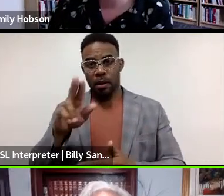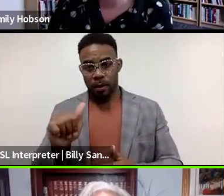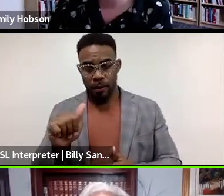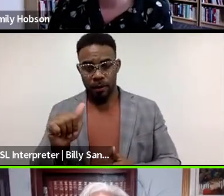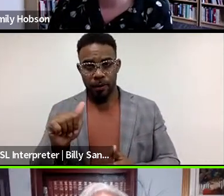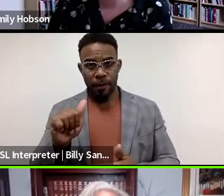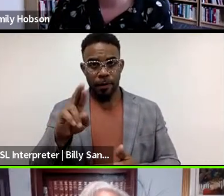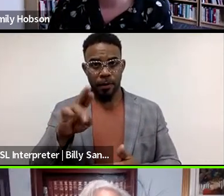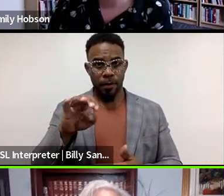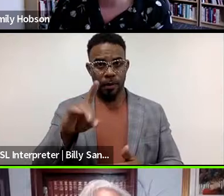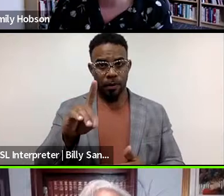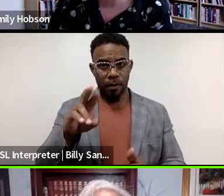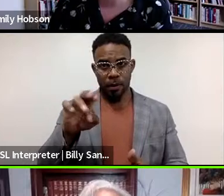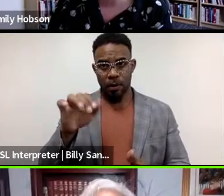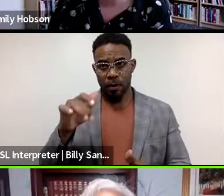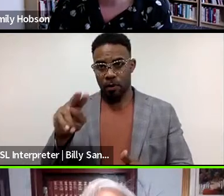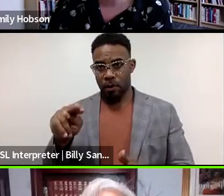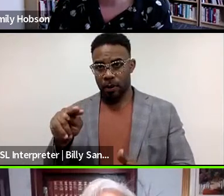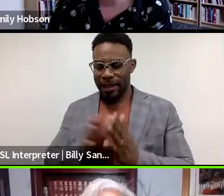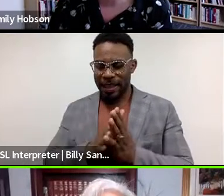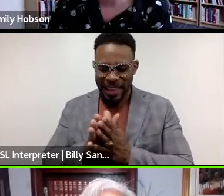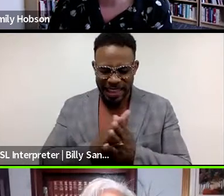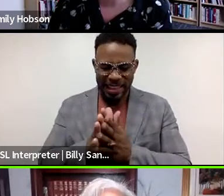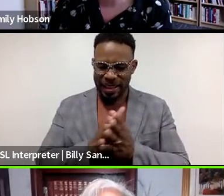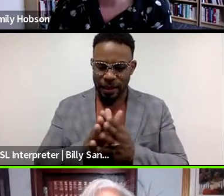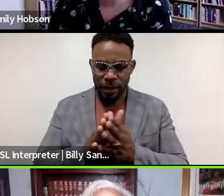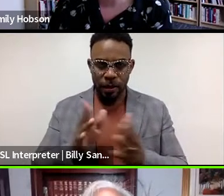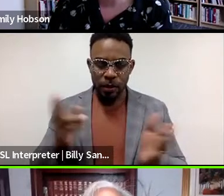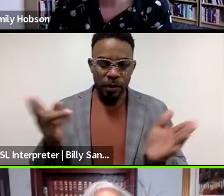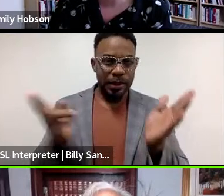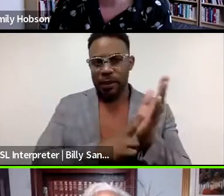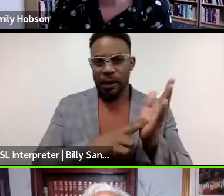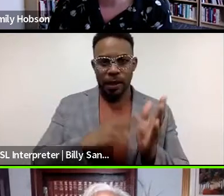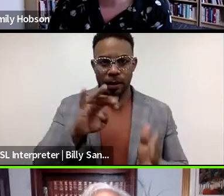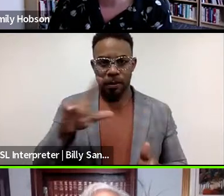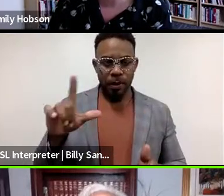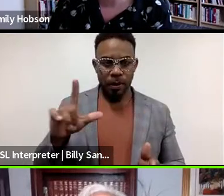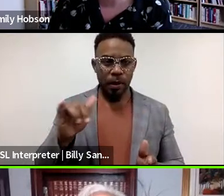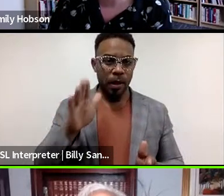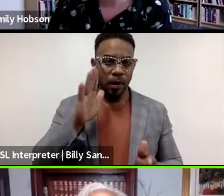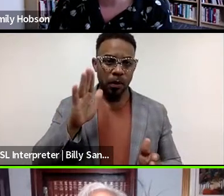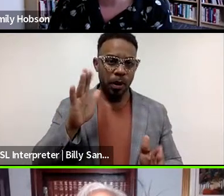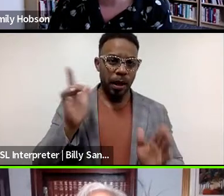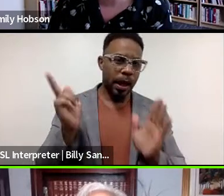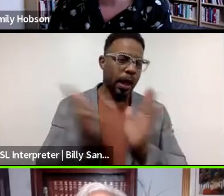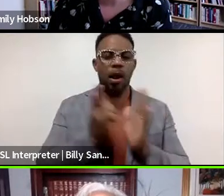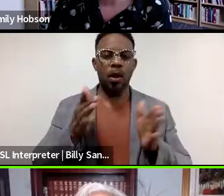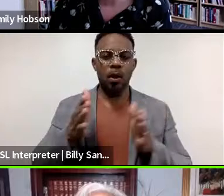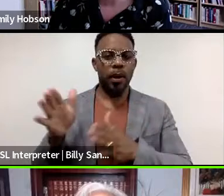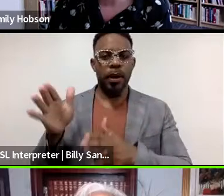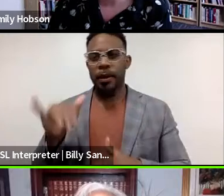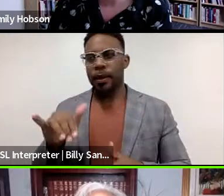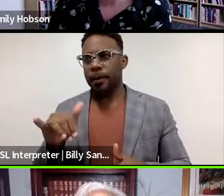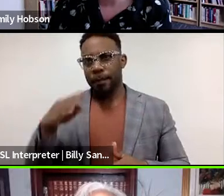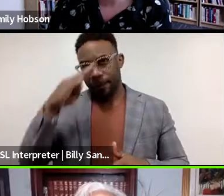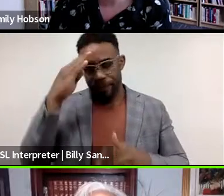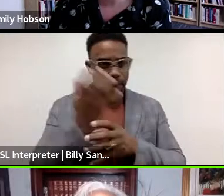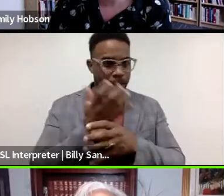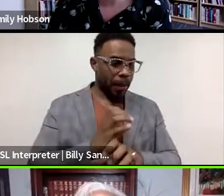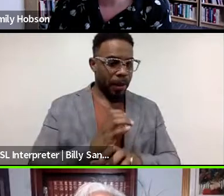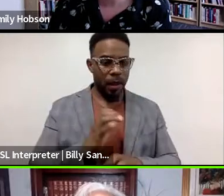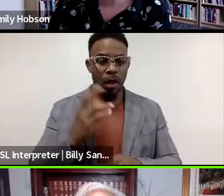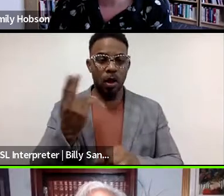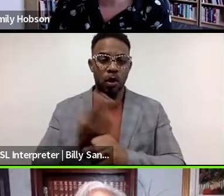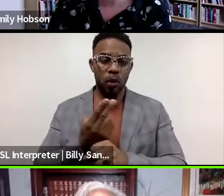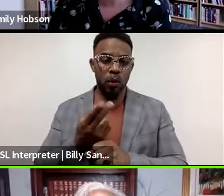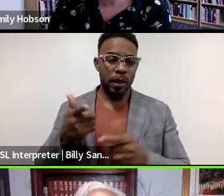and Ronald Reagan, eager to sign this bill that will outlaw the way that the Black Panthers